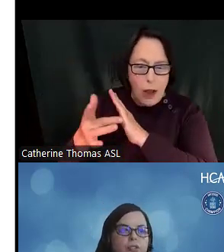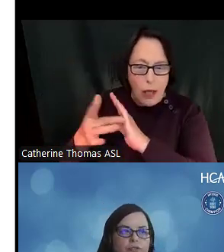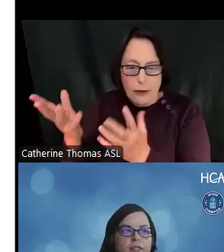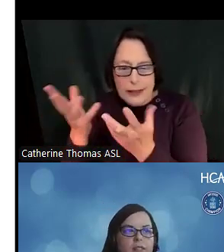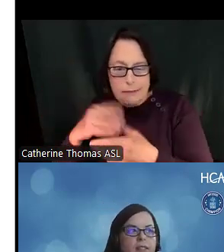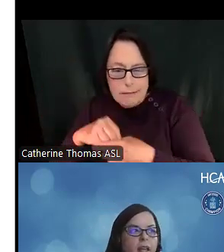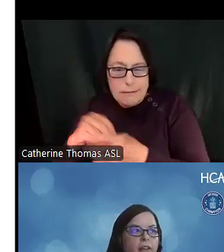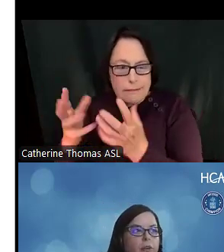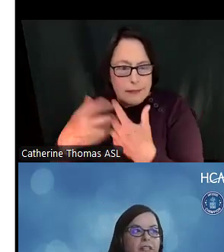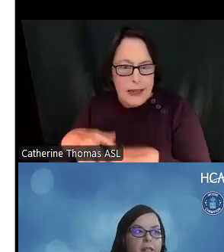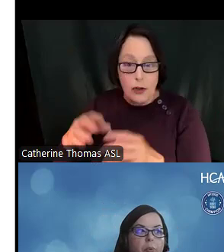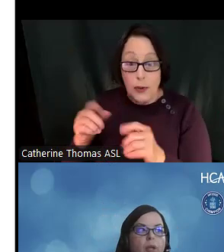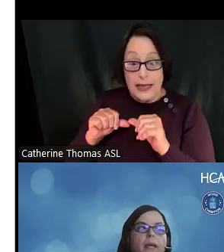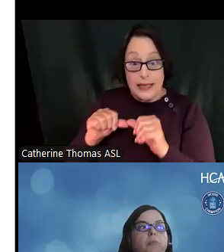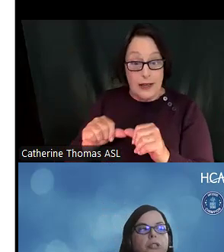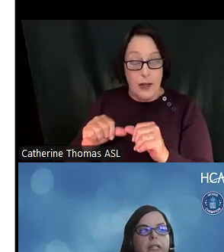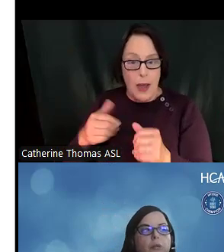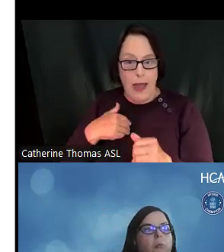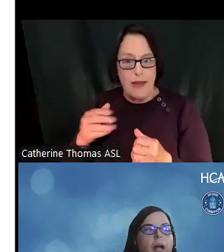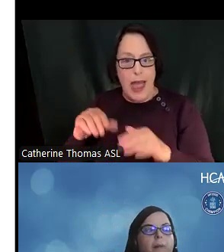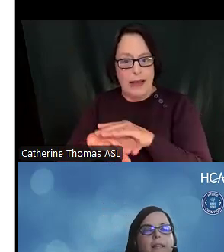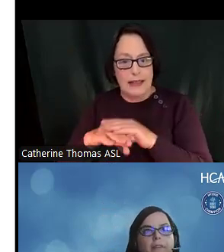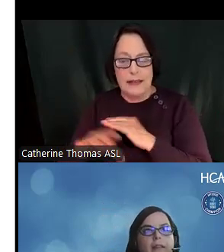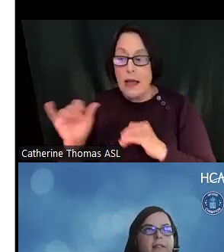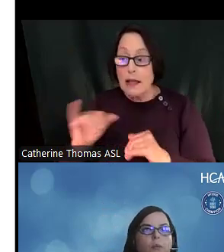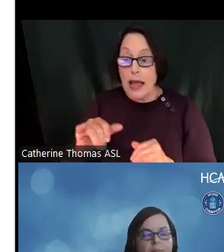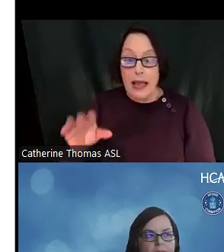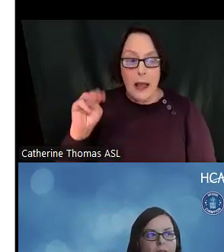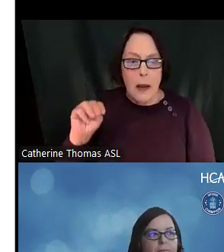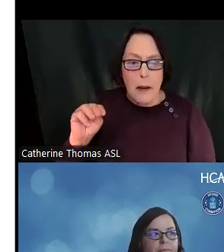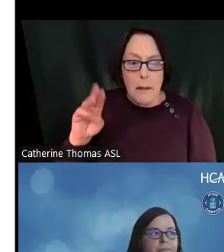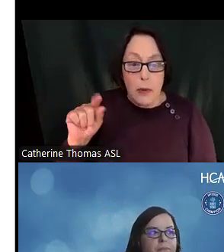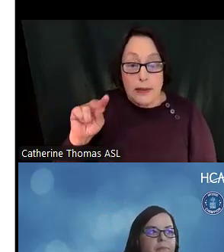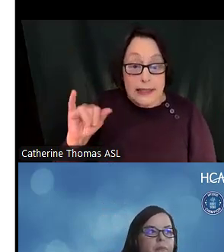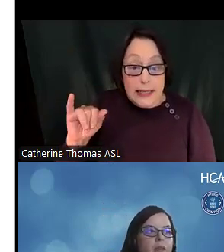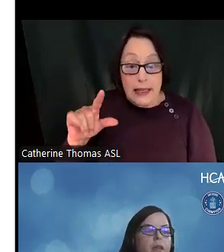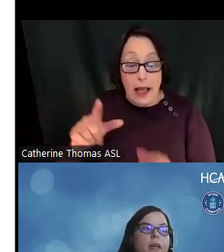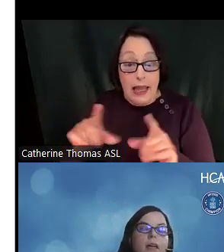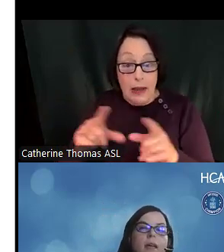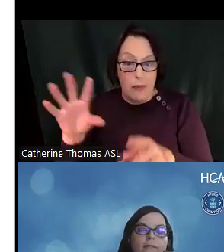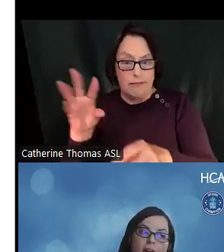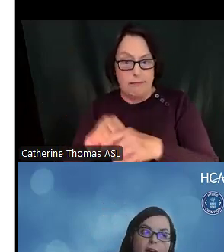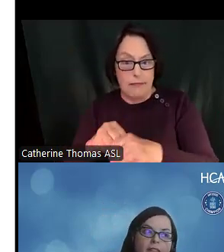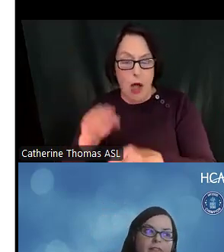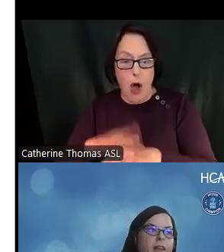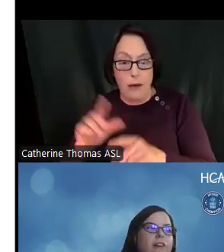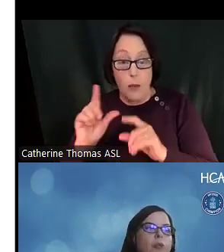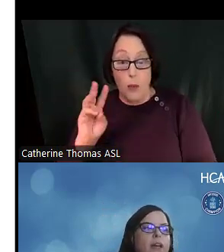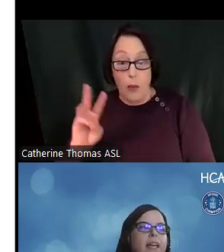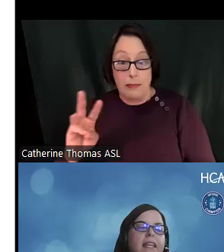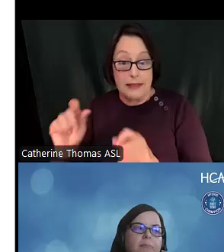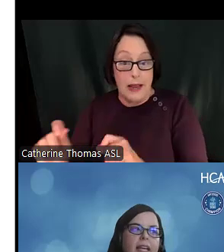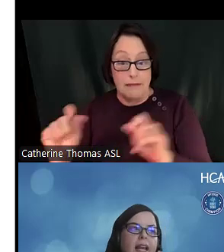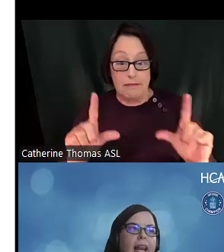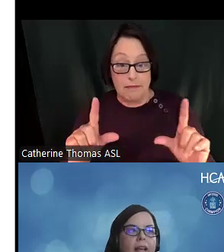to services like, for example, a multilingual public-facing website. And five,